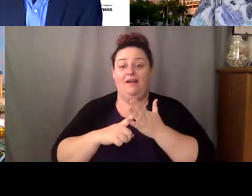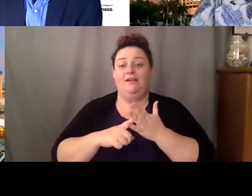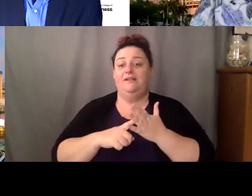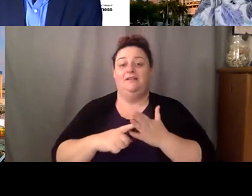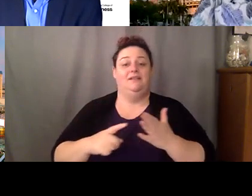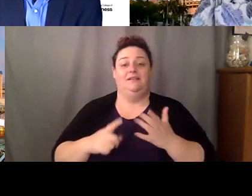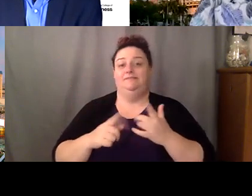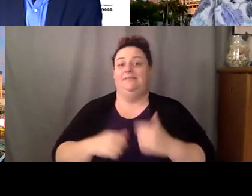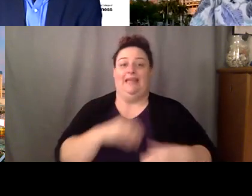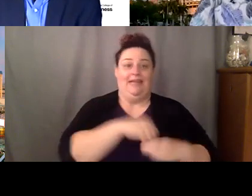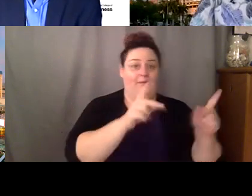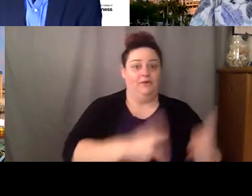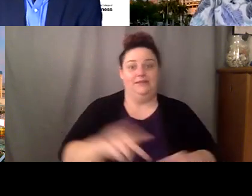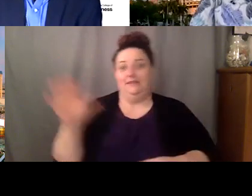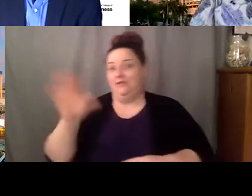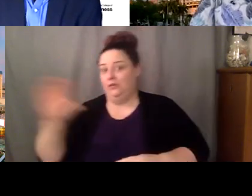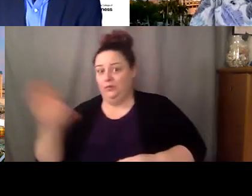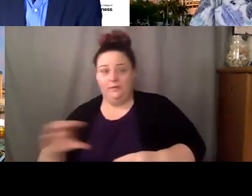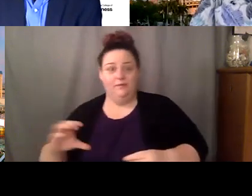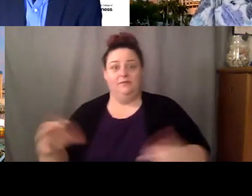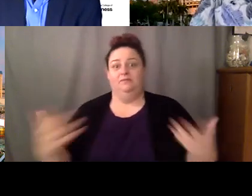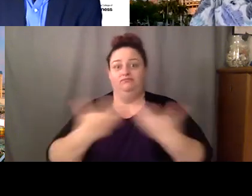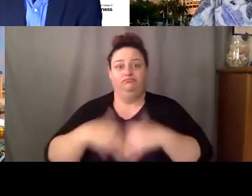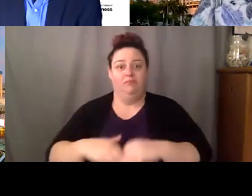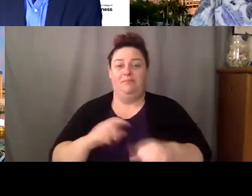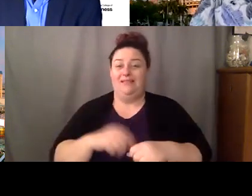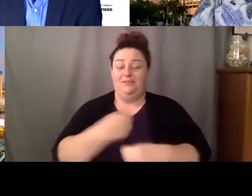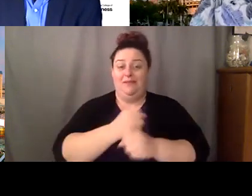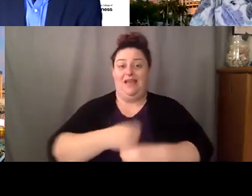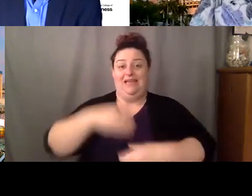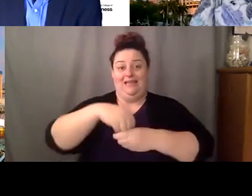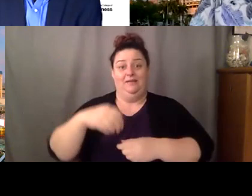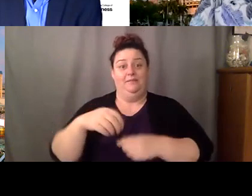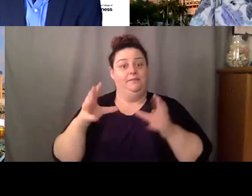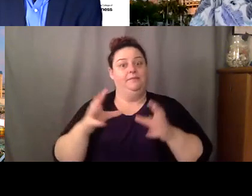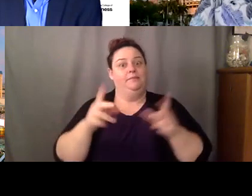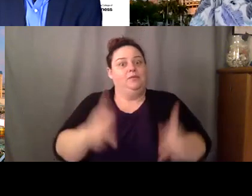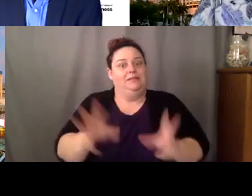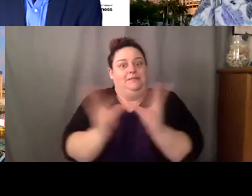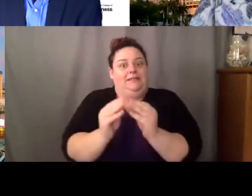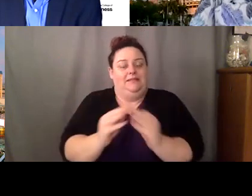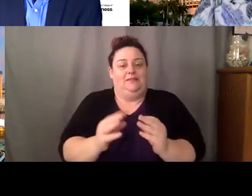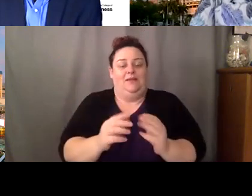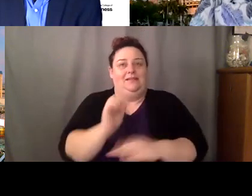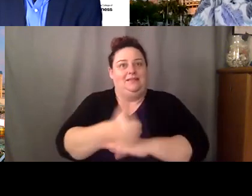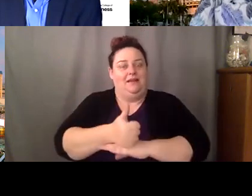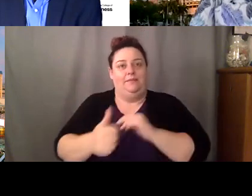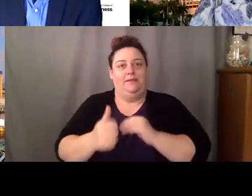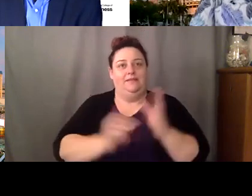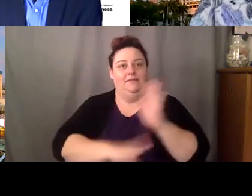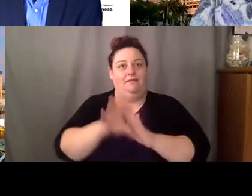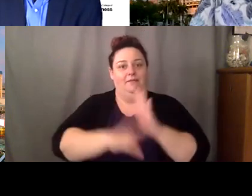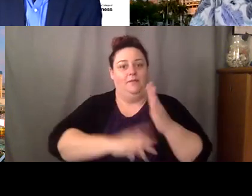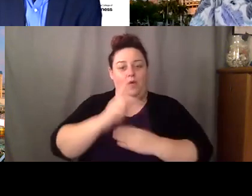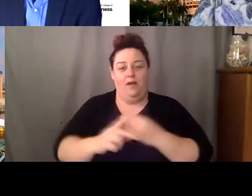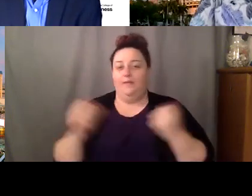and in-person meetings. But to make in-person meetings possible, we had to develop a program. And again, I think, you know, all companies